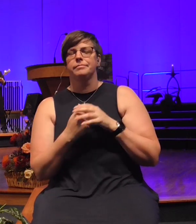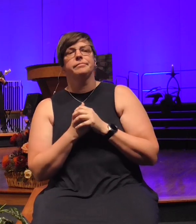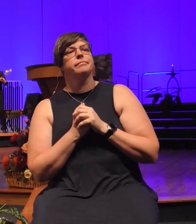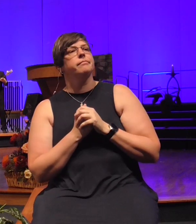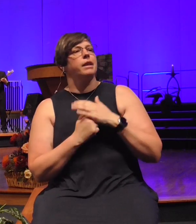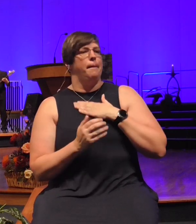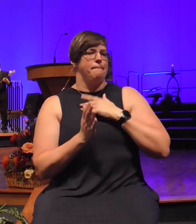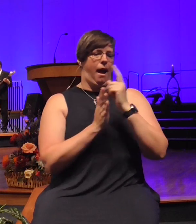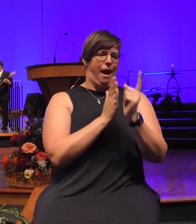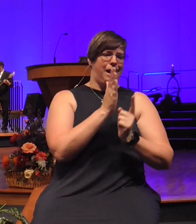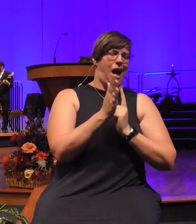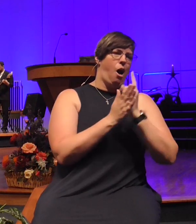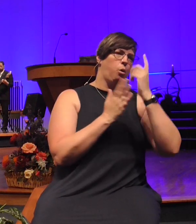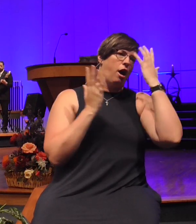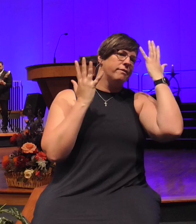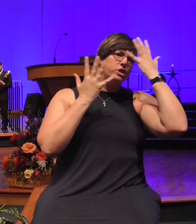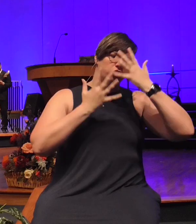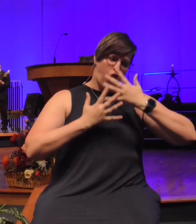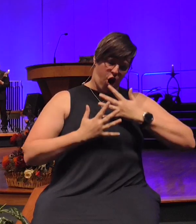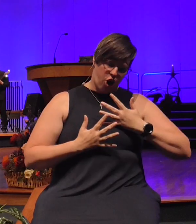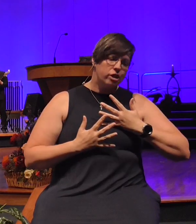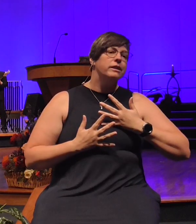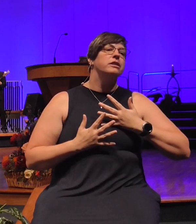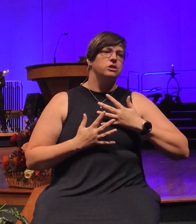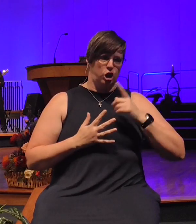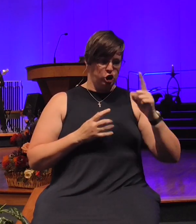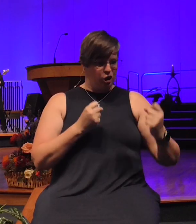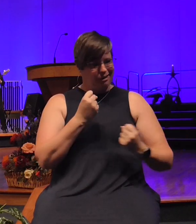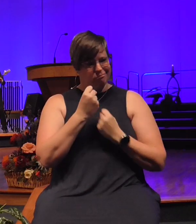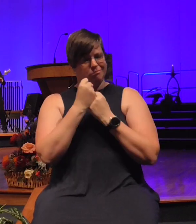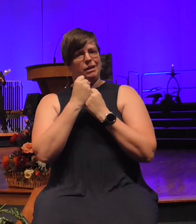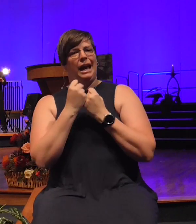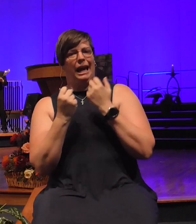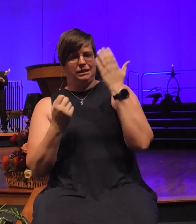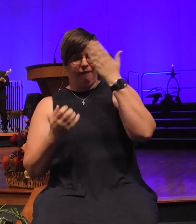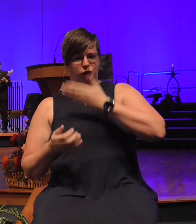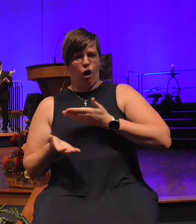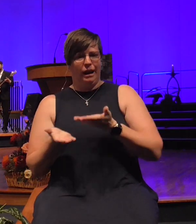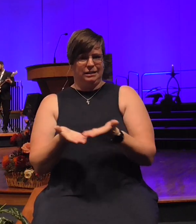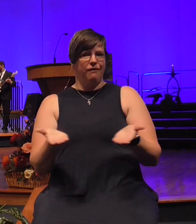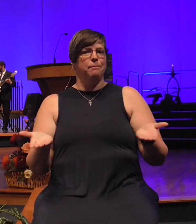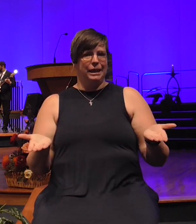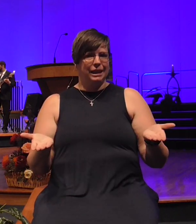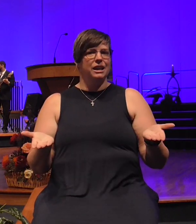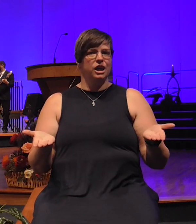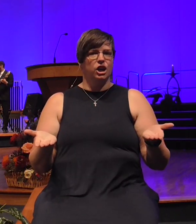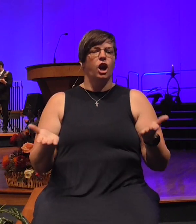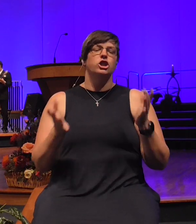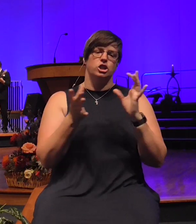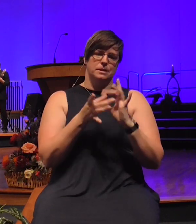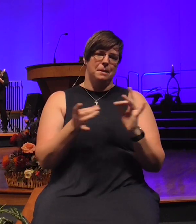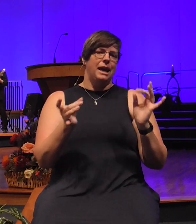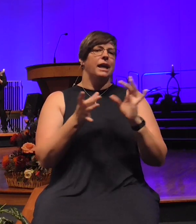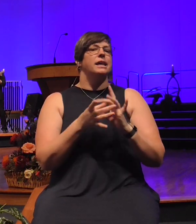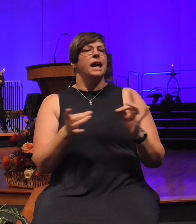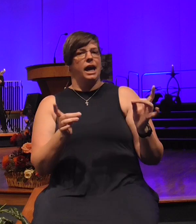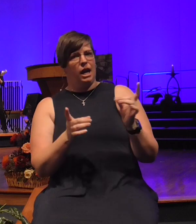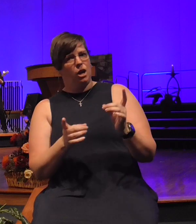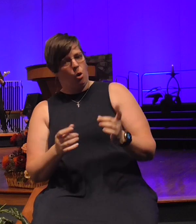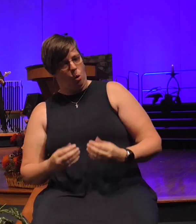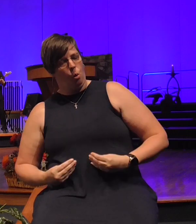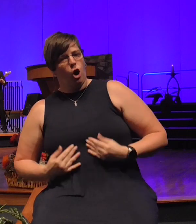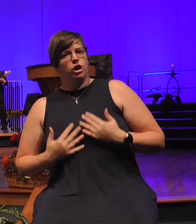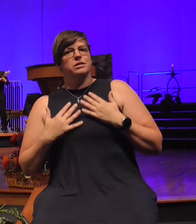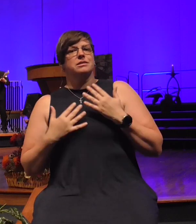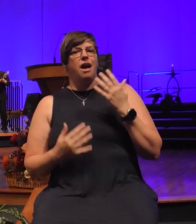And in my hour of darkness, she is standing right in front of me, speaking words